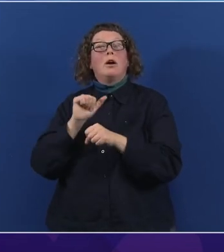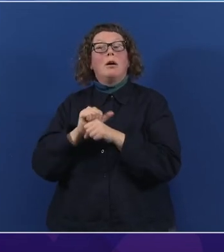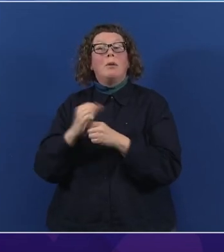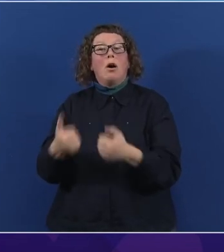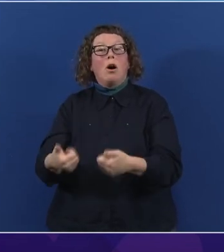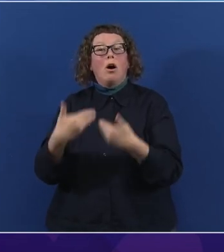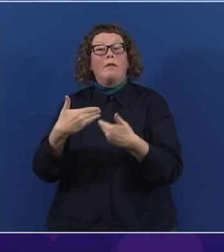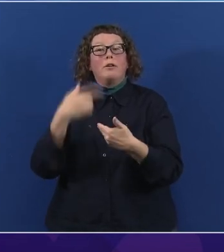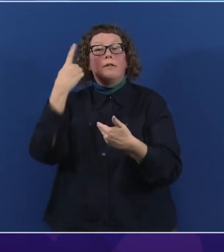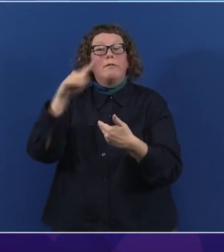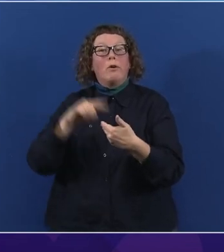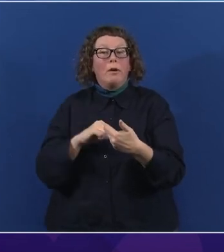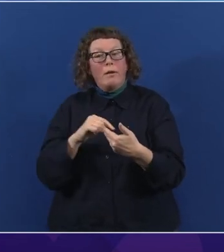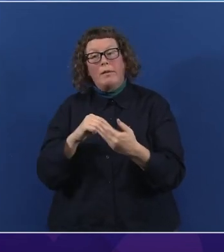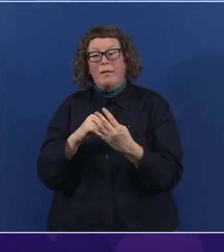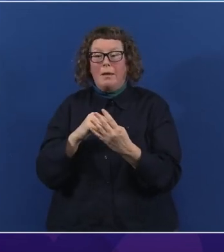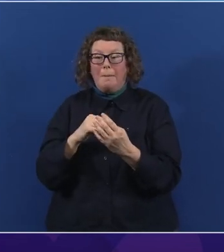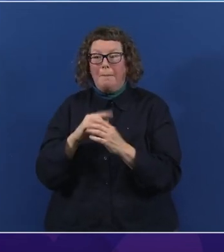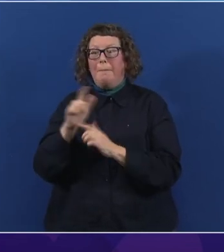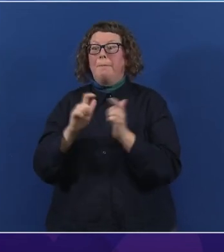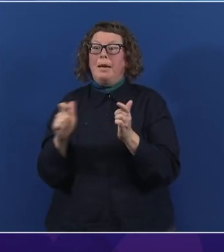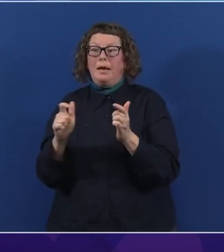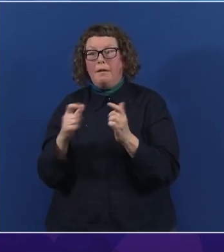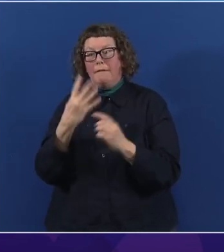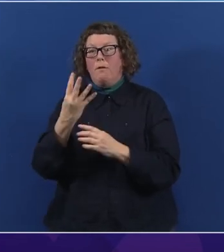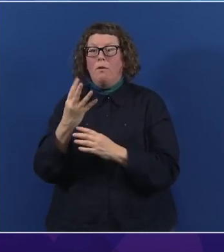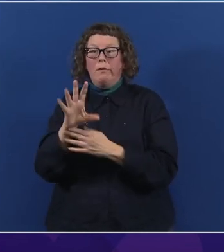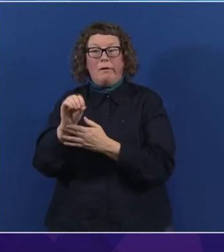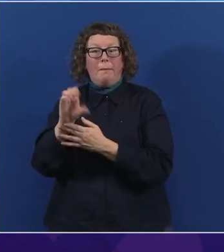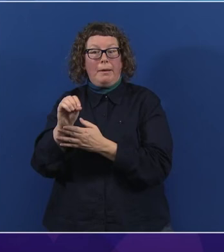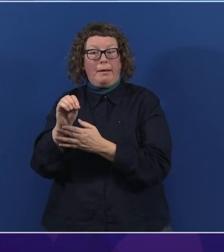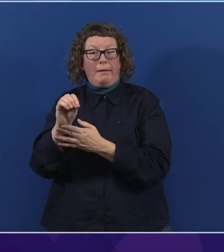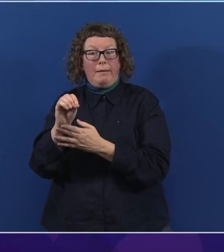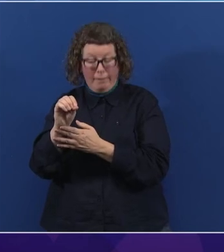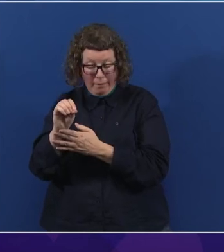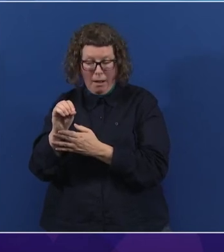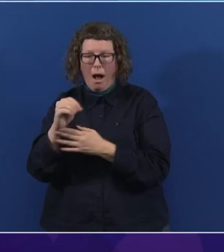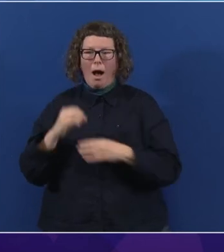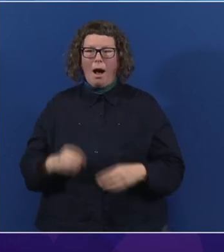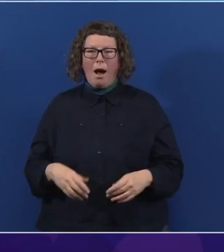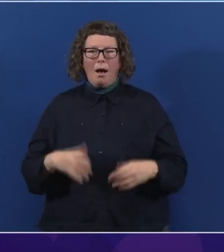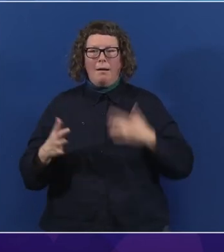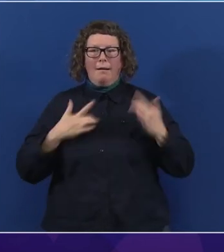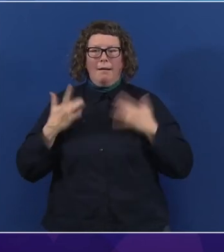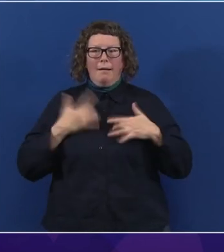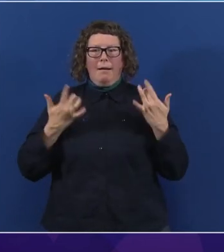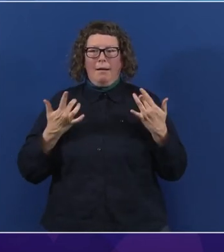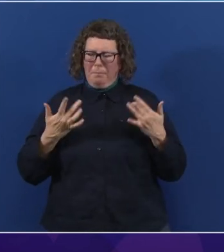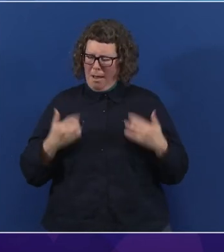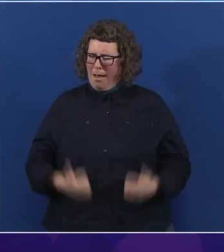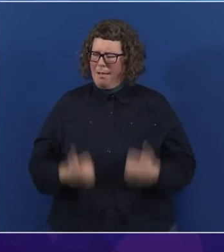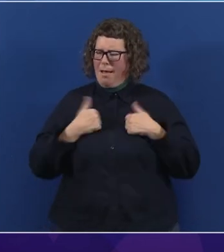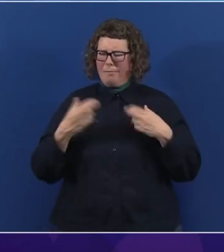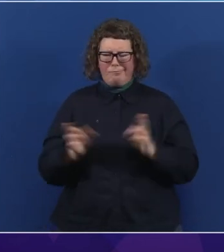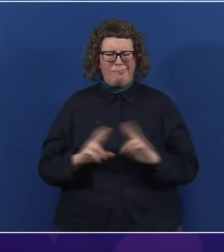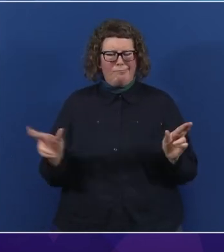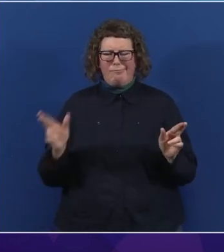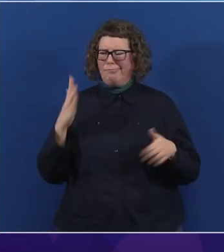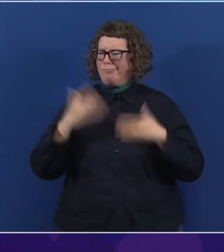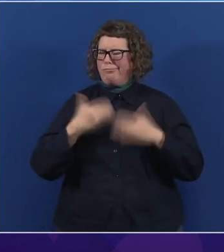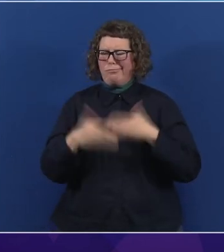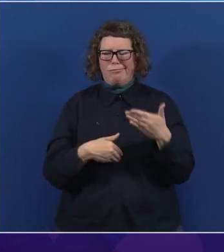a big four during my second year, I was over the moon. Thinking I had my life all figured out, finishing my